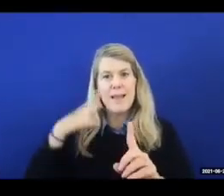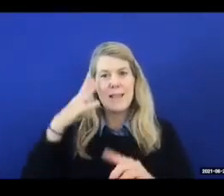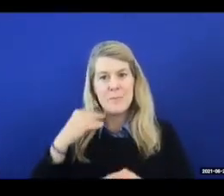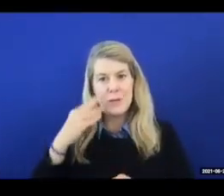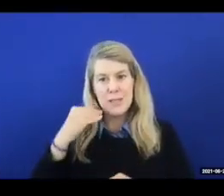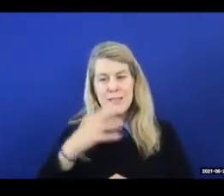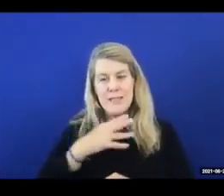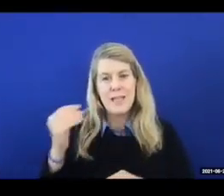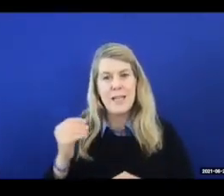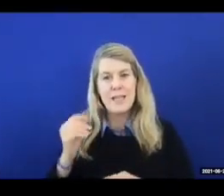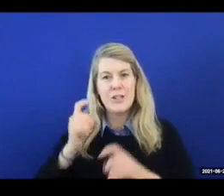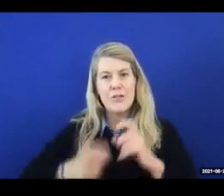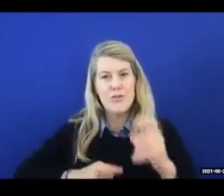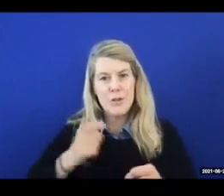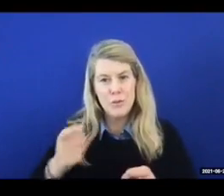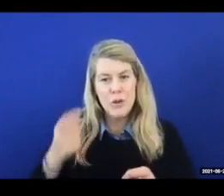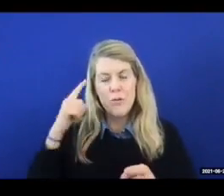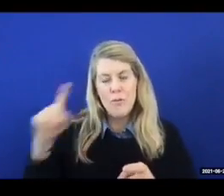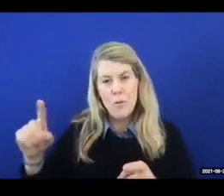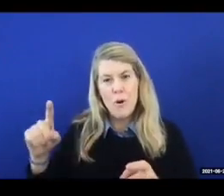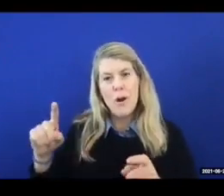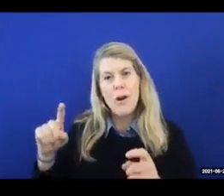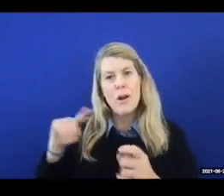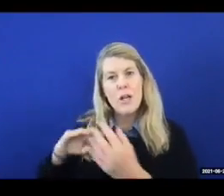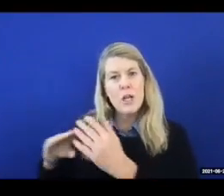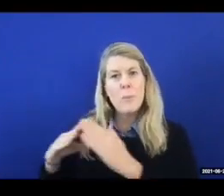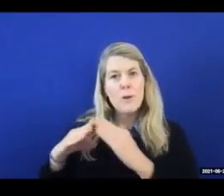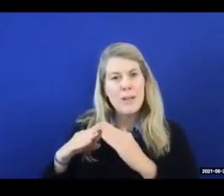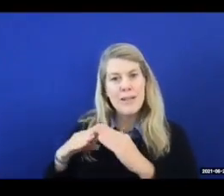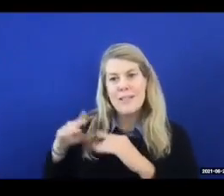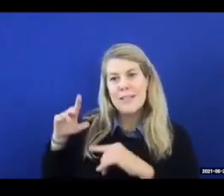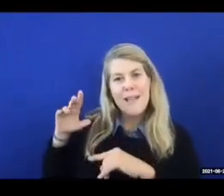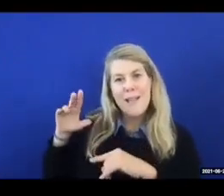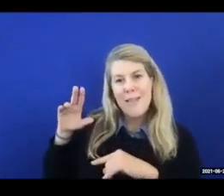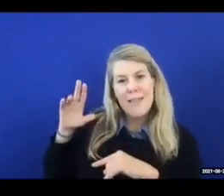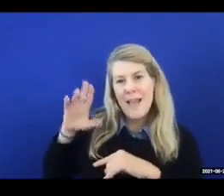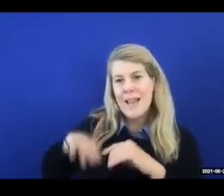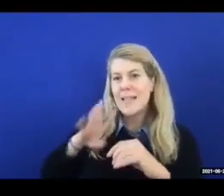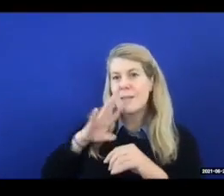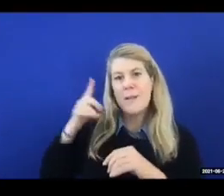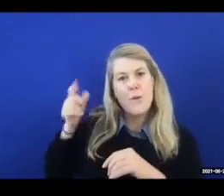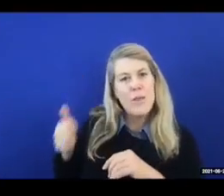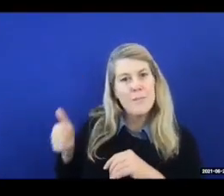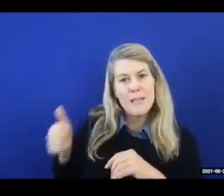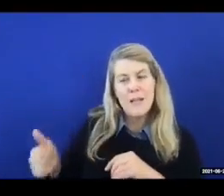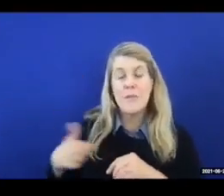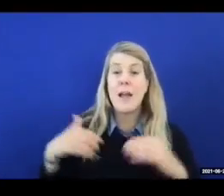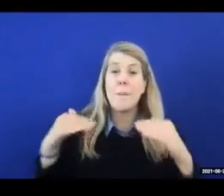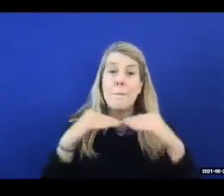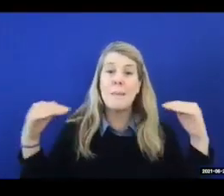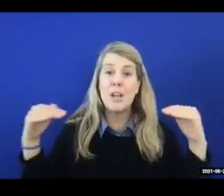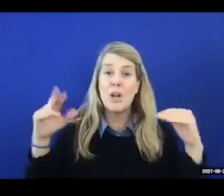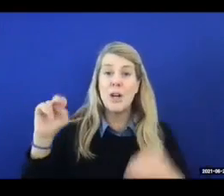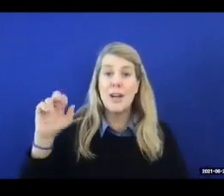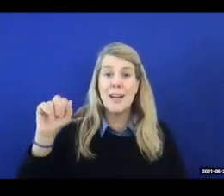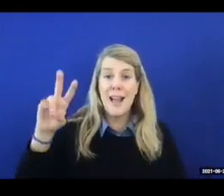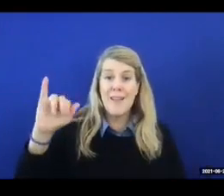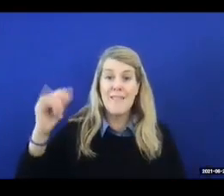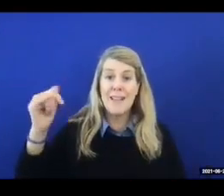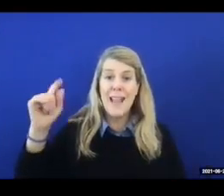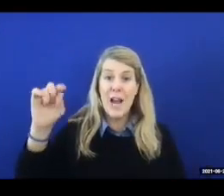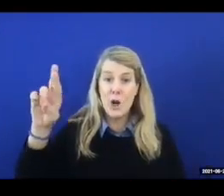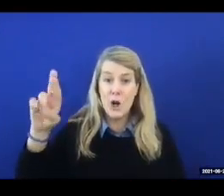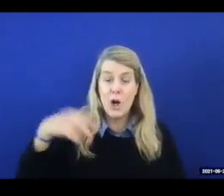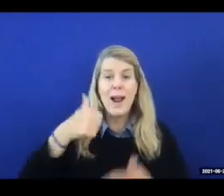talk on behalf of communities that aren't at that table. I am a peer navigator, so I help